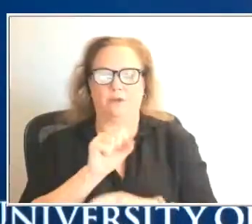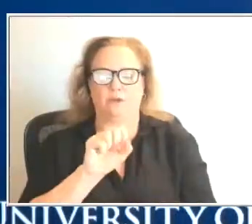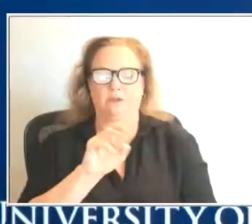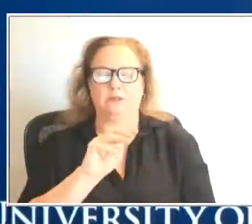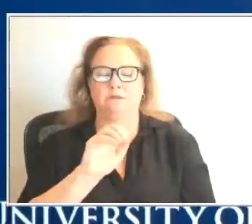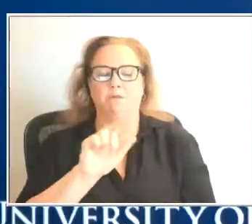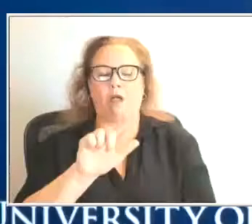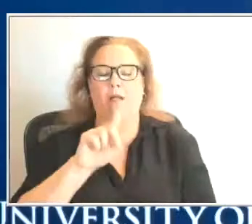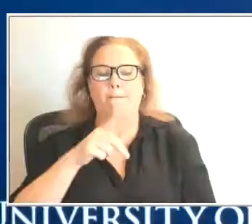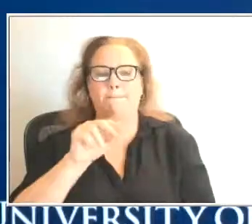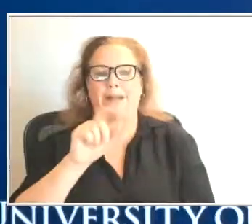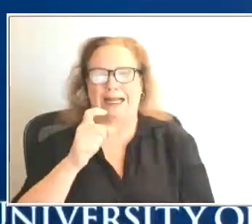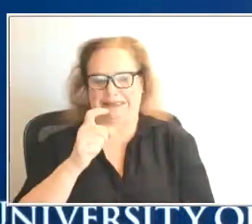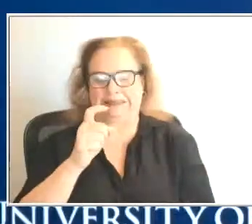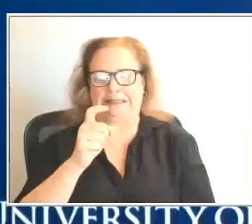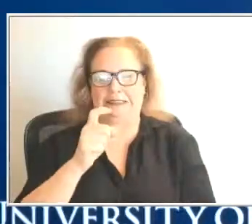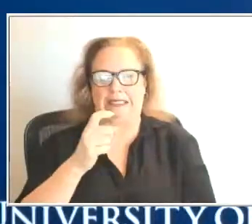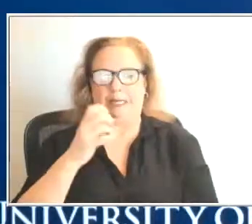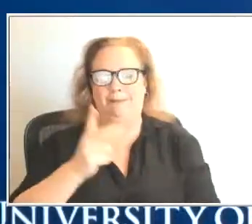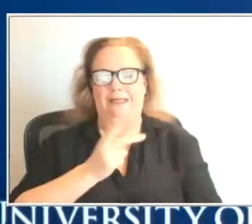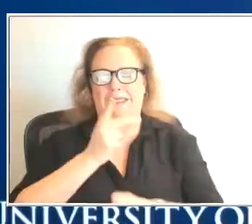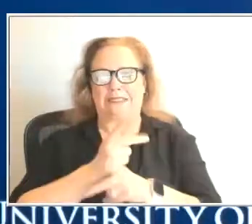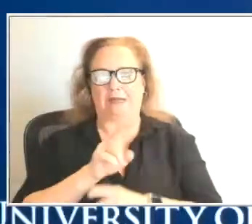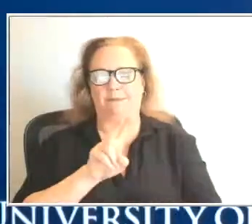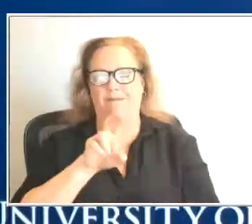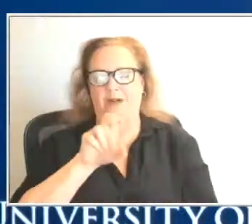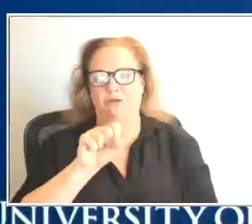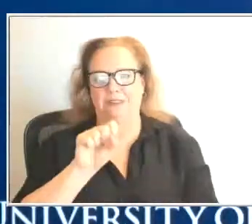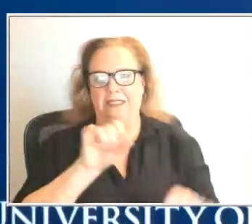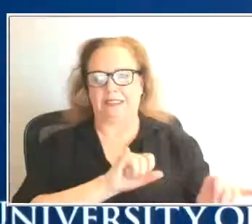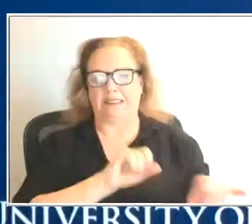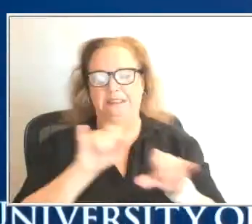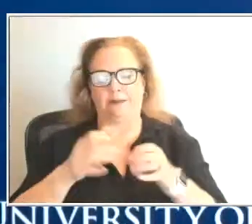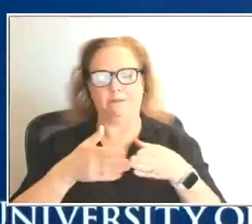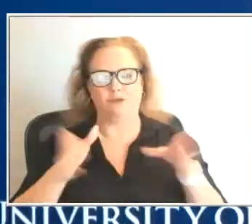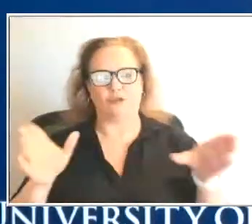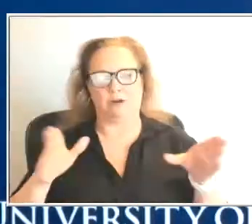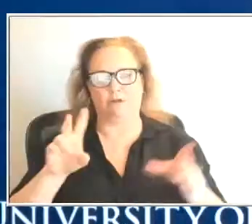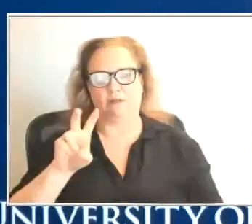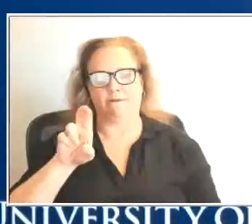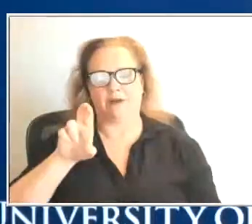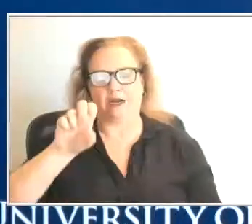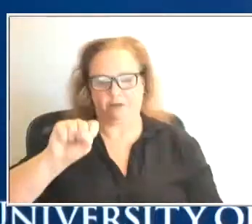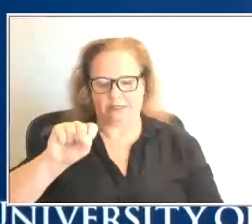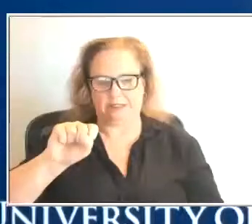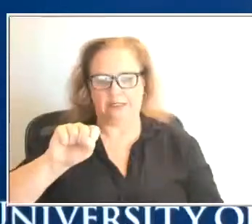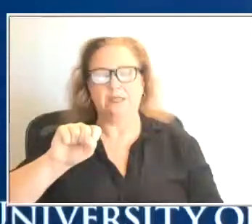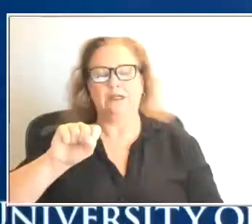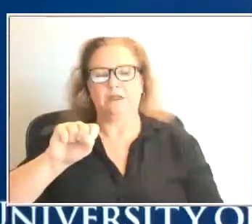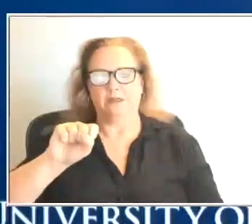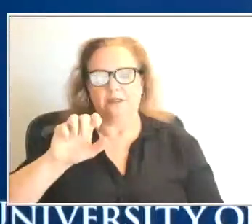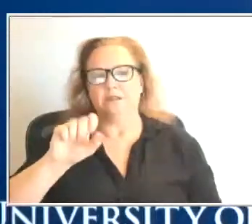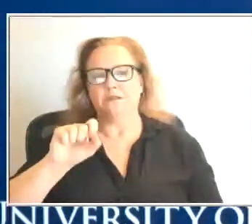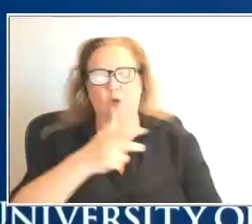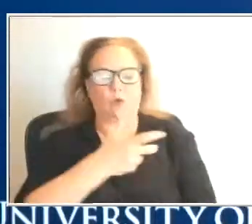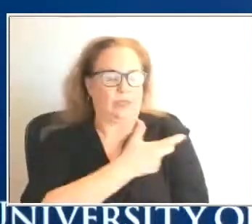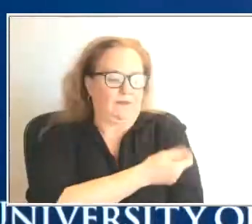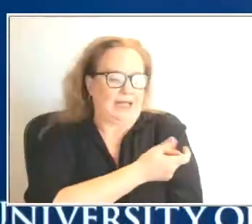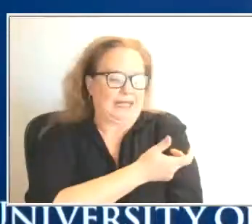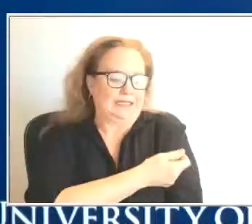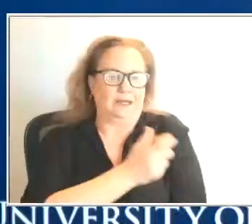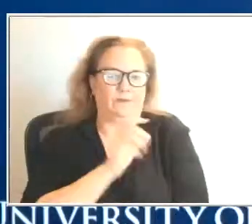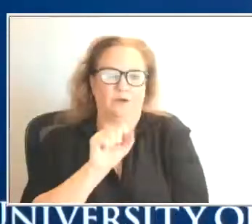vaccination, but this type of virus is the same general type of virus as smallpox, and so the vaccine for